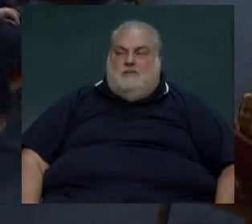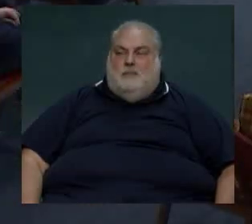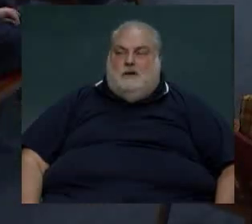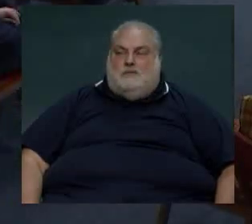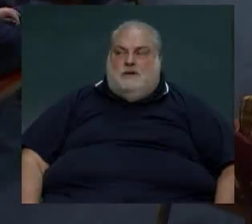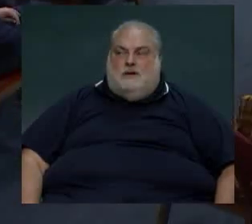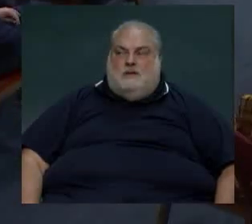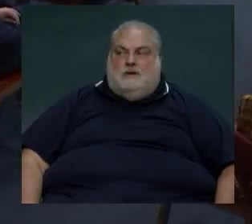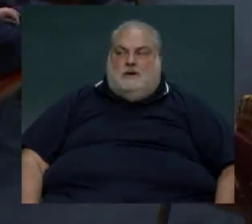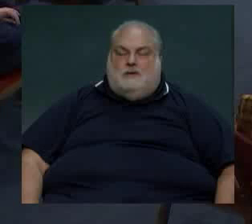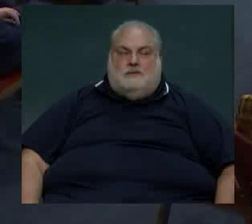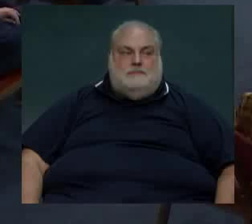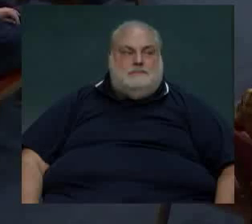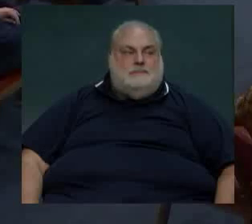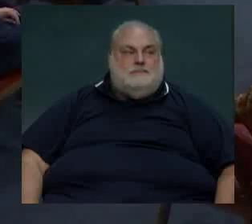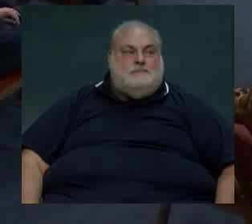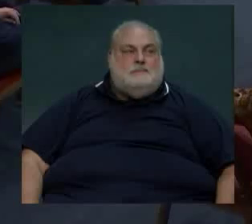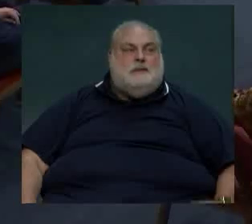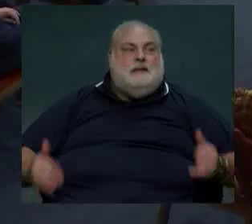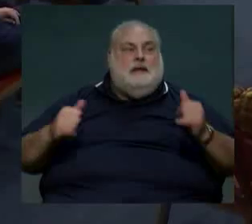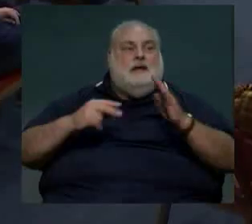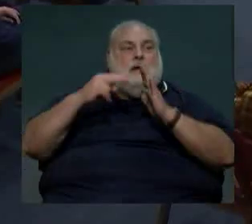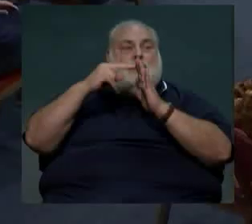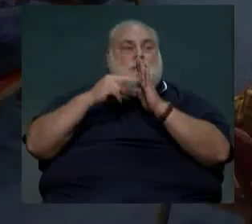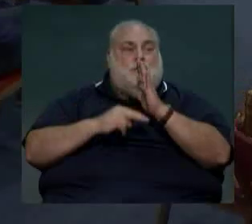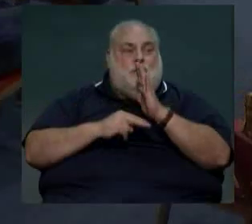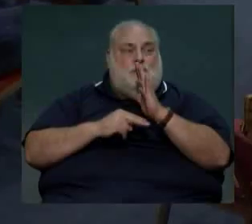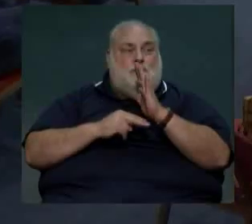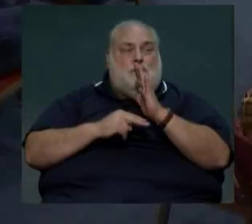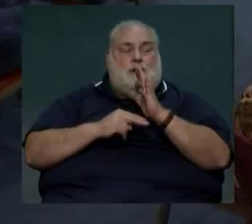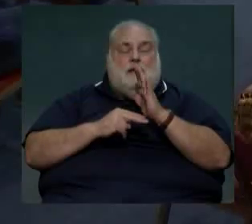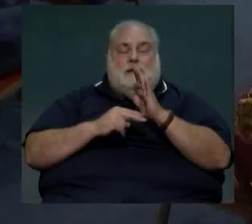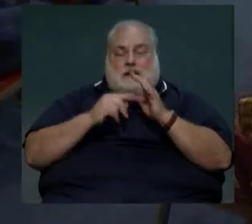Madam Clerk, if you would, please read the consent agenda.